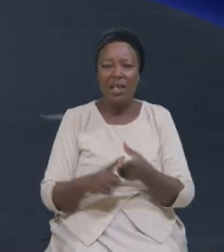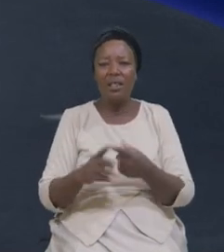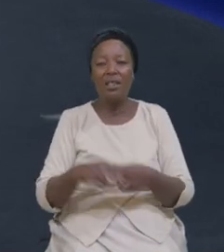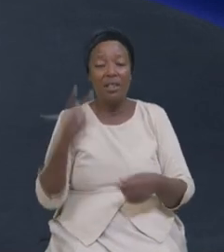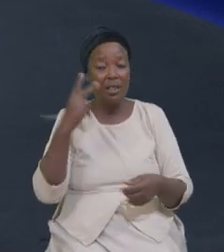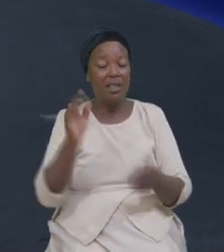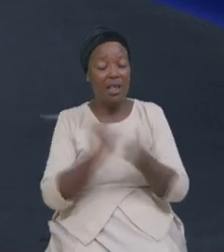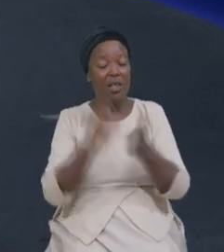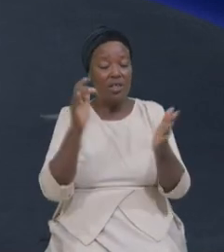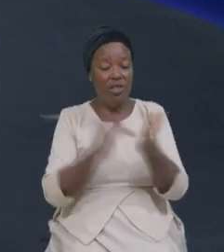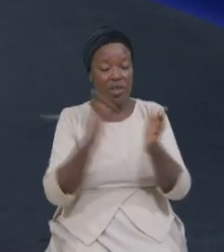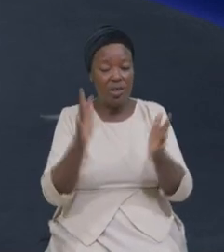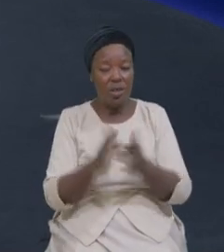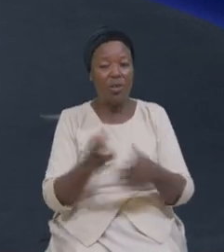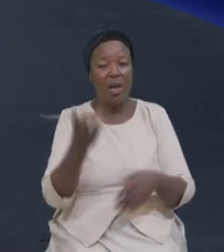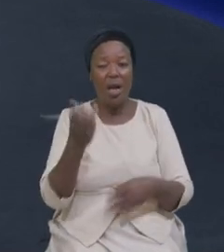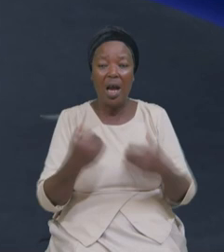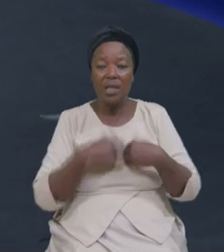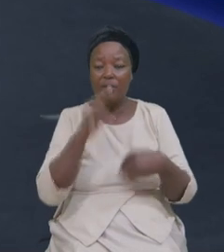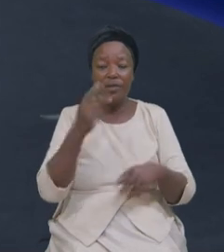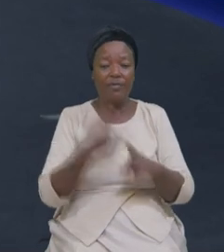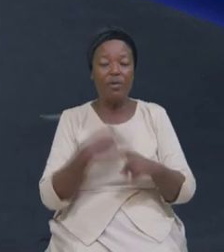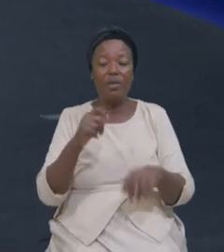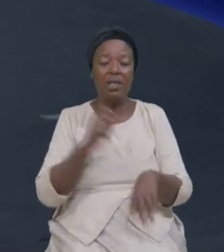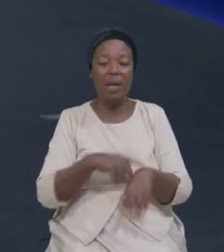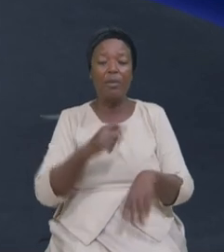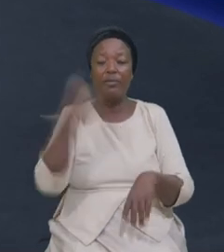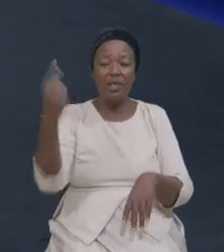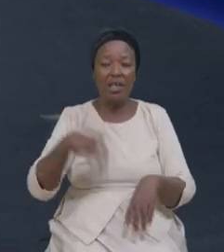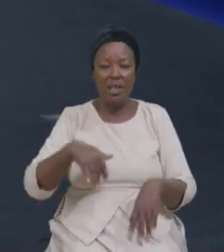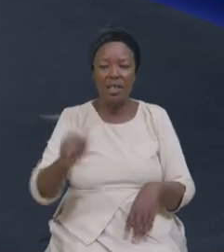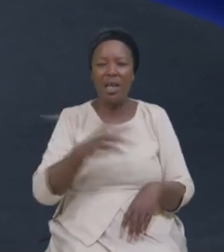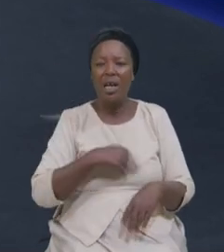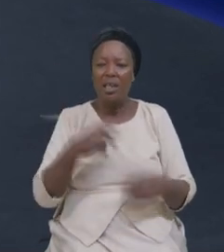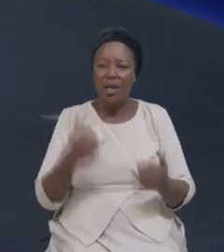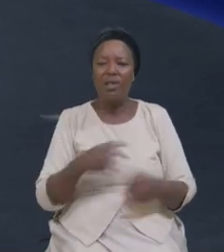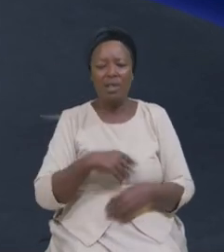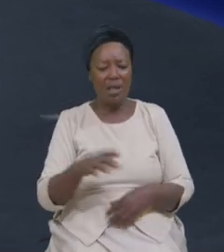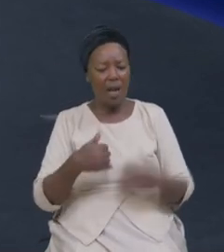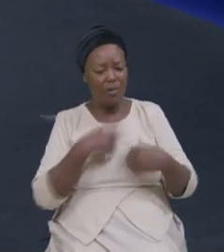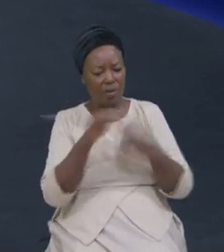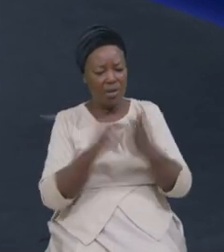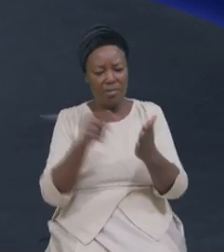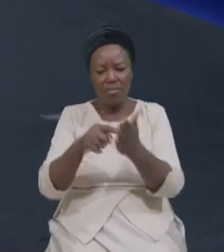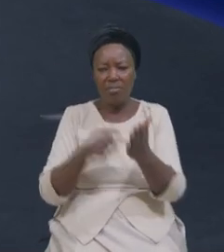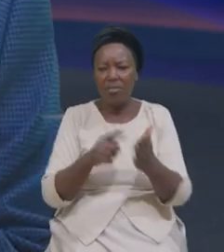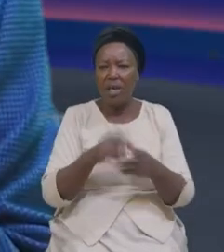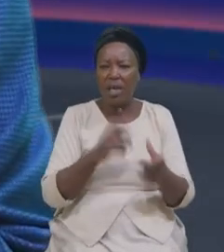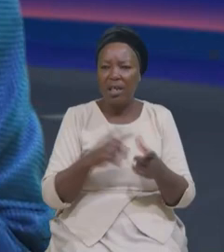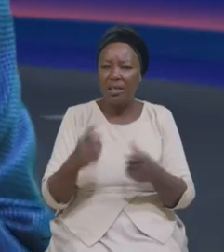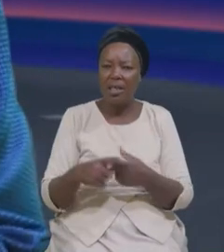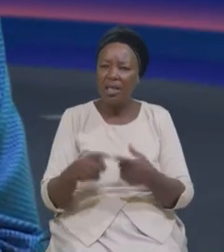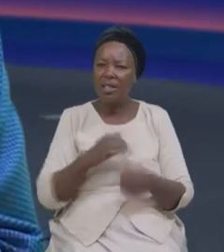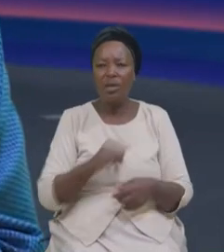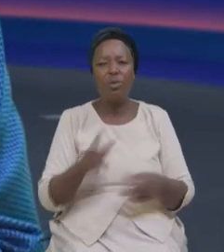eternity. He was at the point of creation. Then he was with Israel. He did all these mighty things. And we say, where is God? God is still on